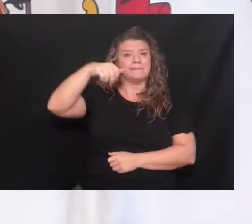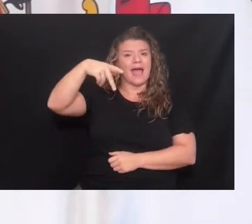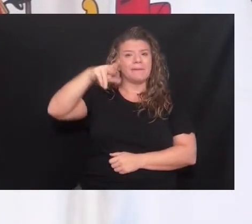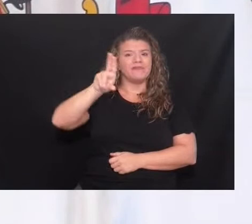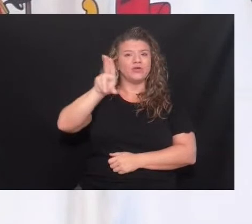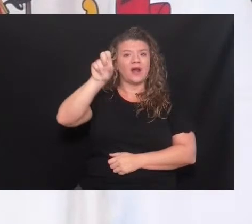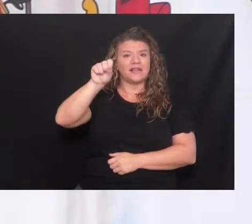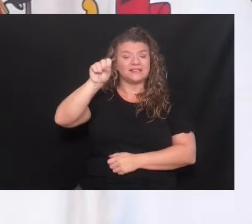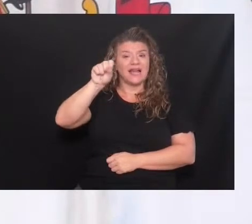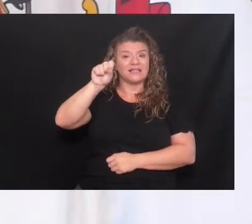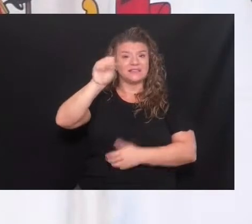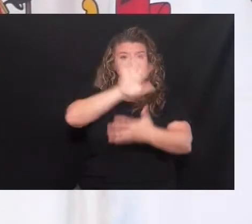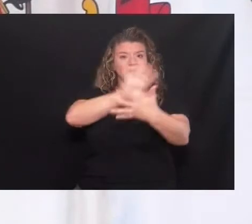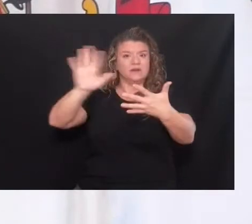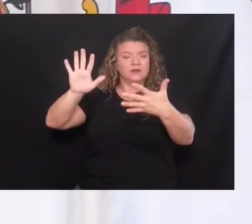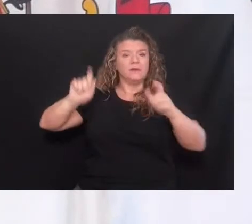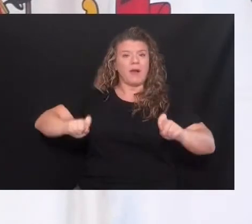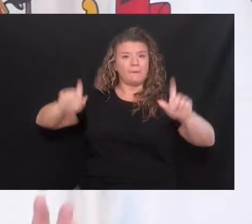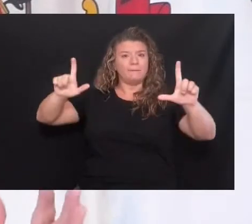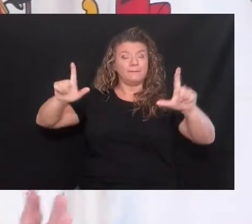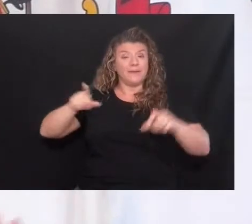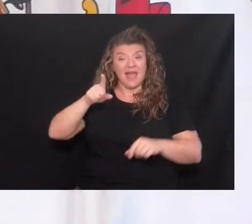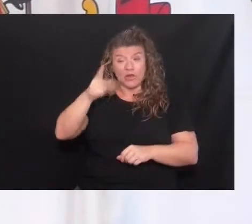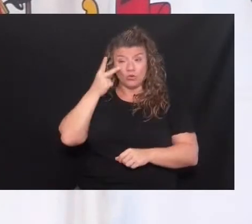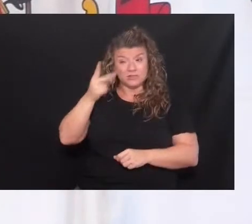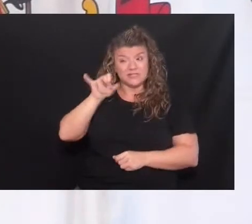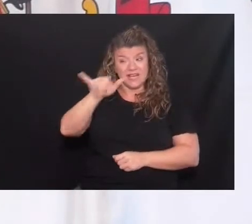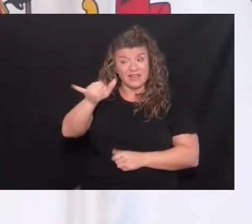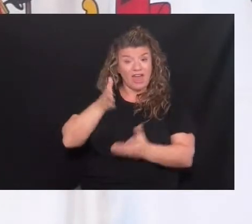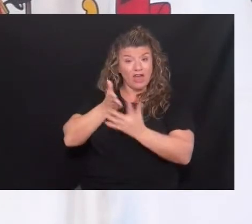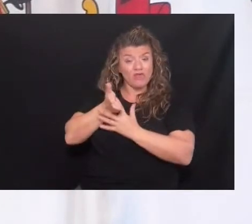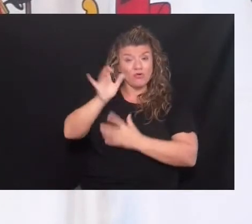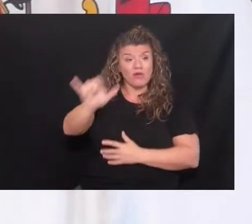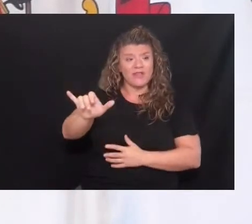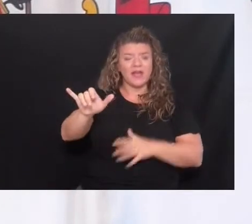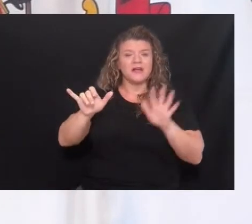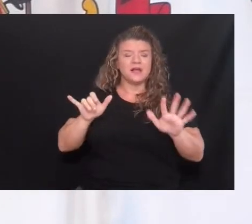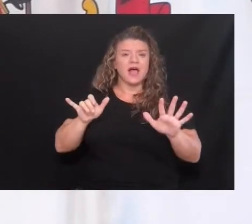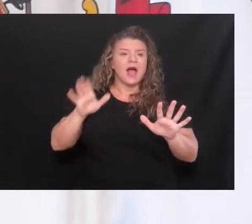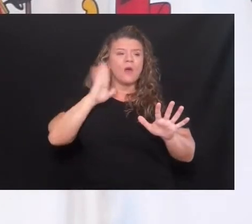States. And through all of that, and I'm going to get somebody